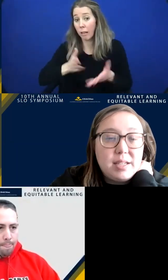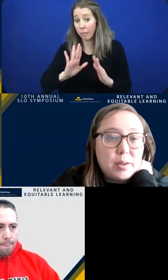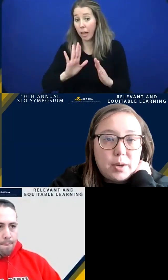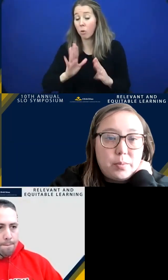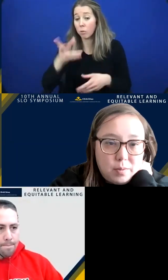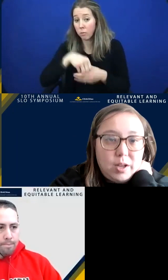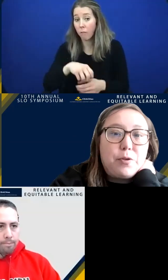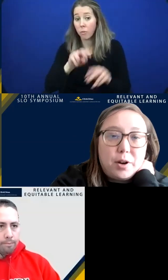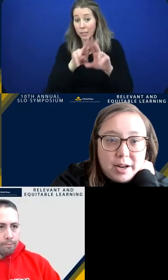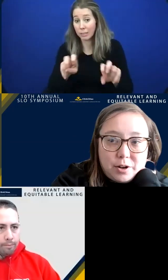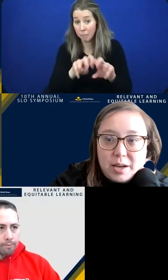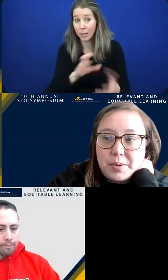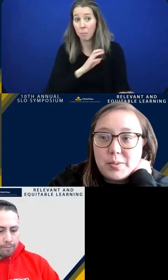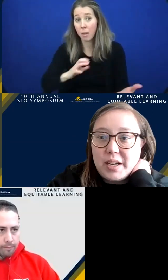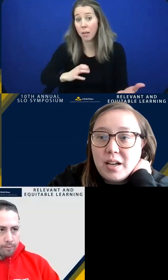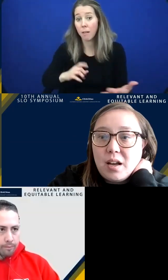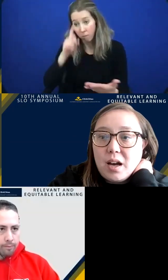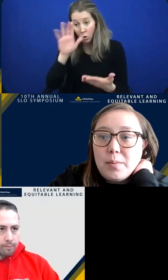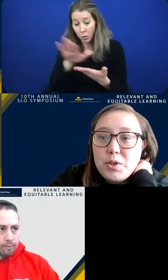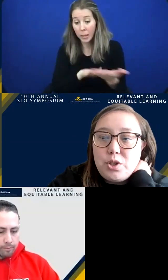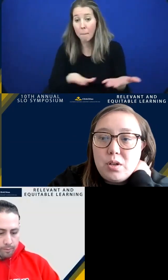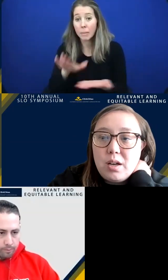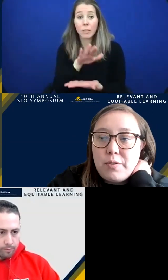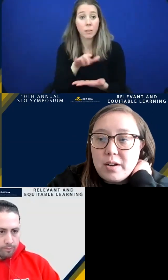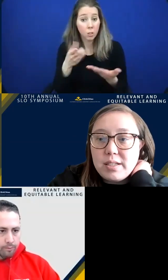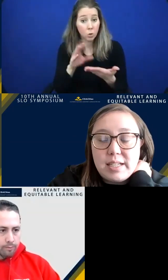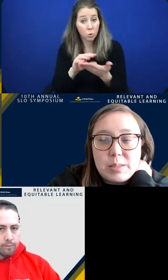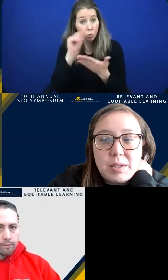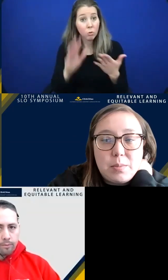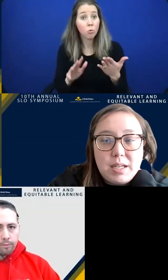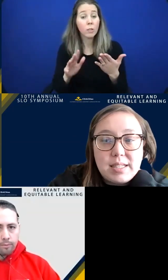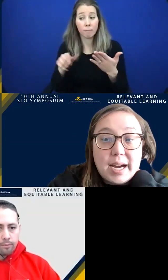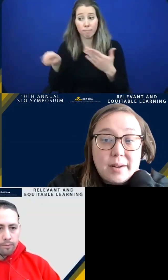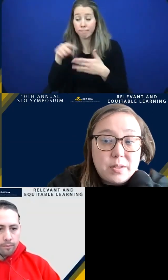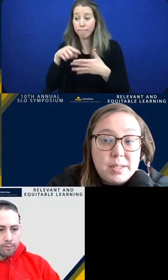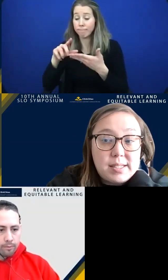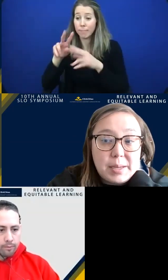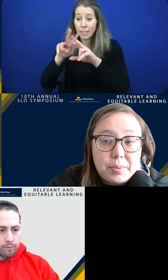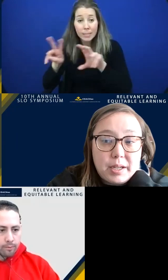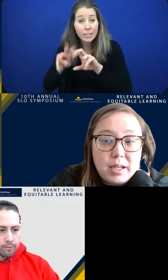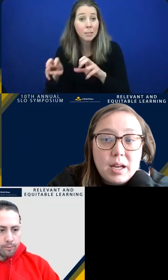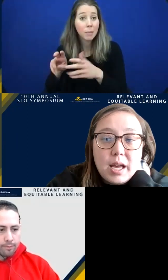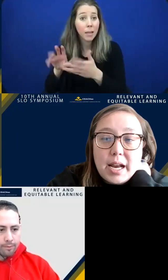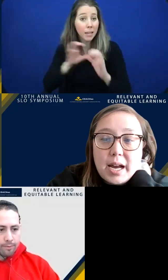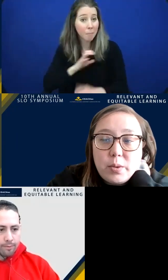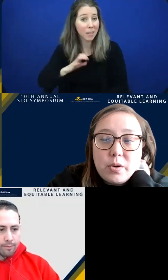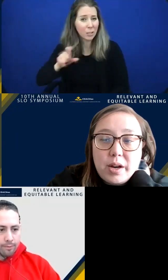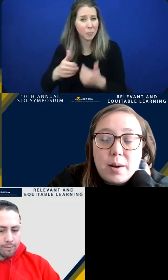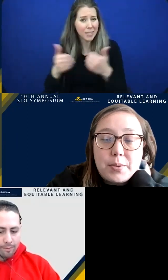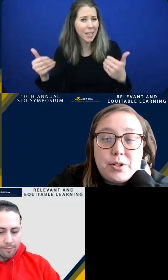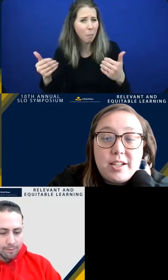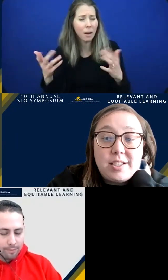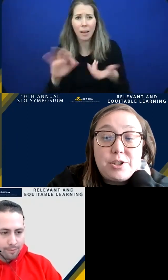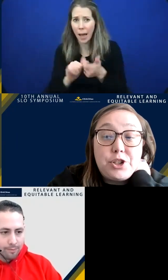assessment committees? I infer at your campus, right? Do student affairs assessment committees have to be separate? And how do we